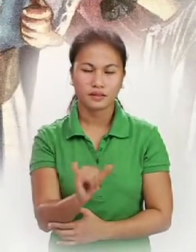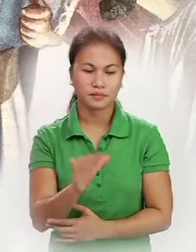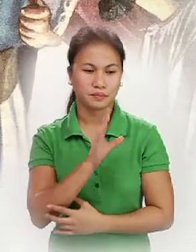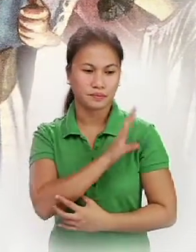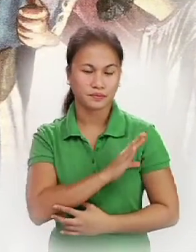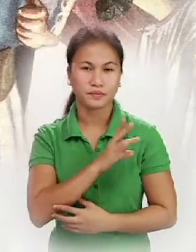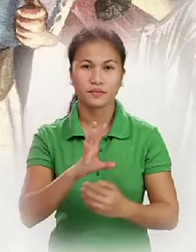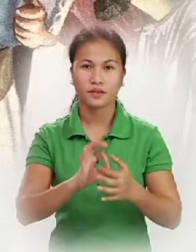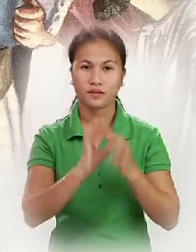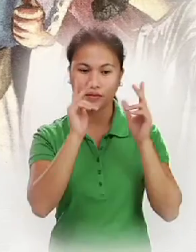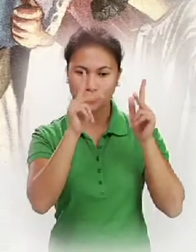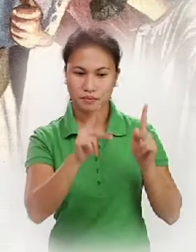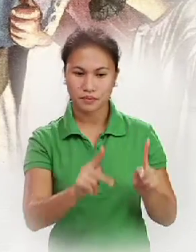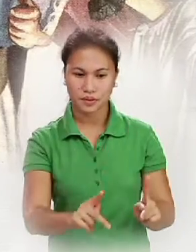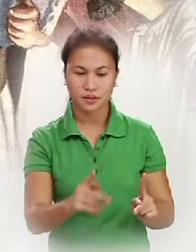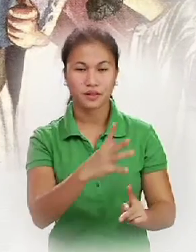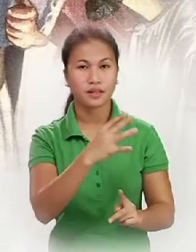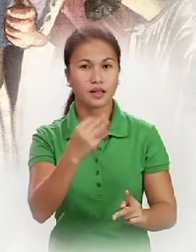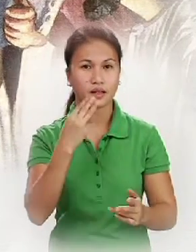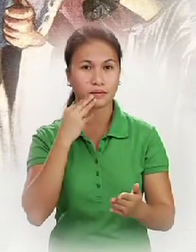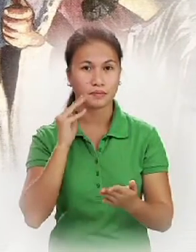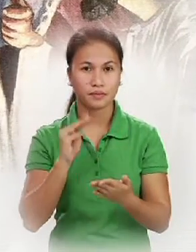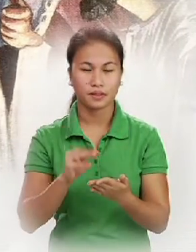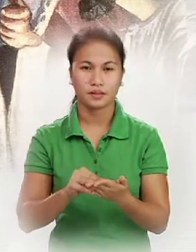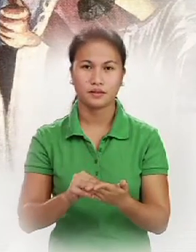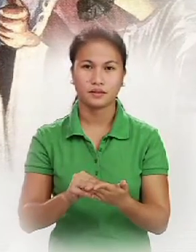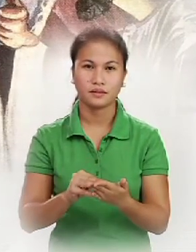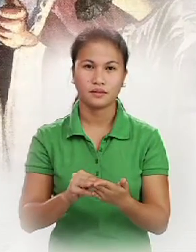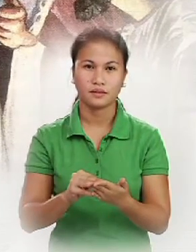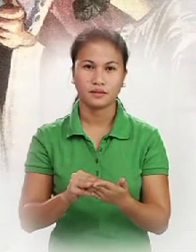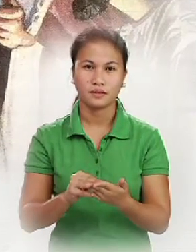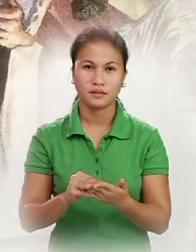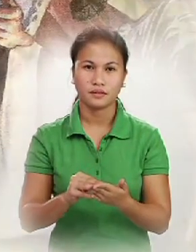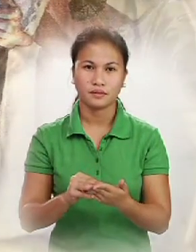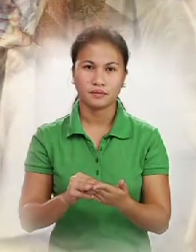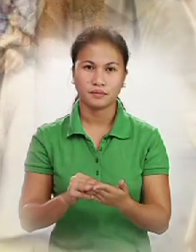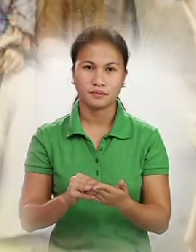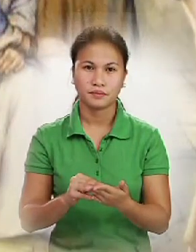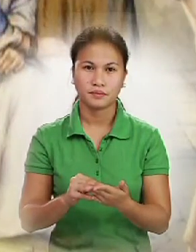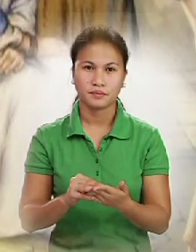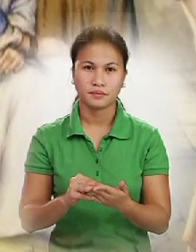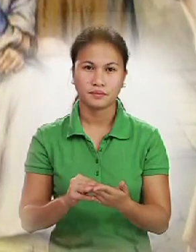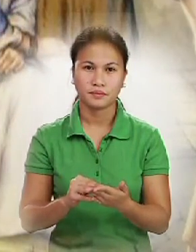of the character of his person and his message.